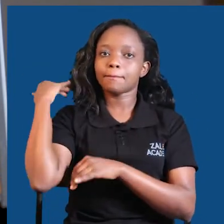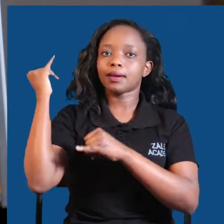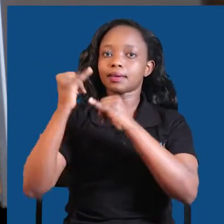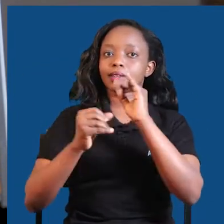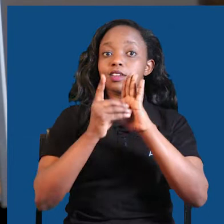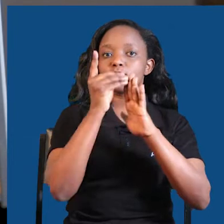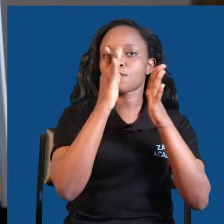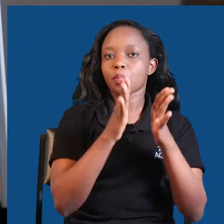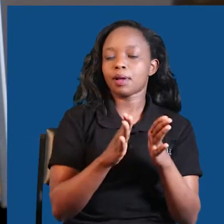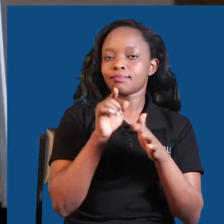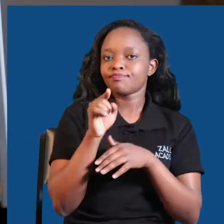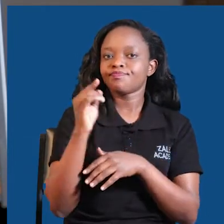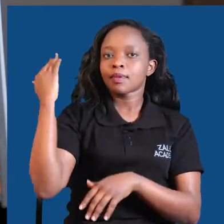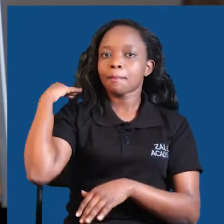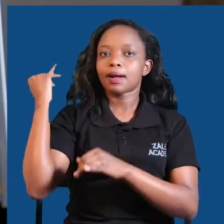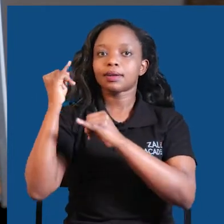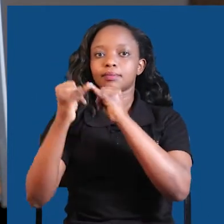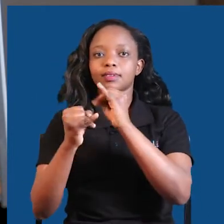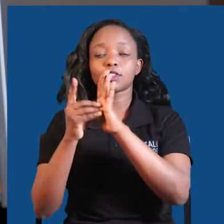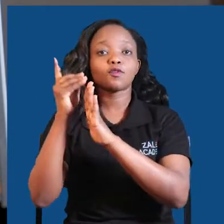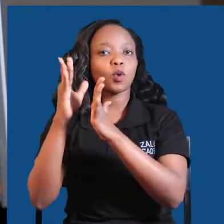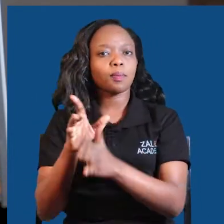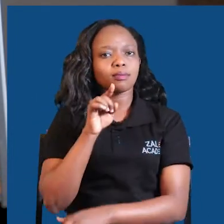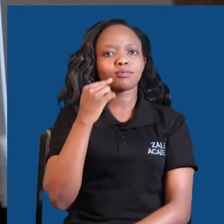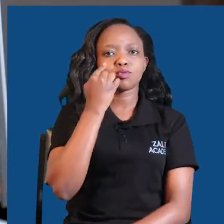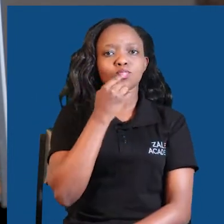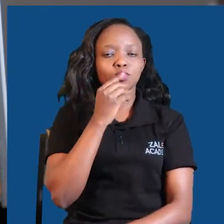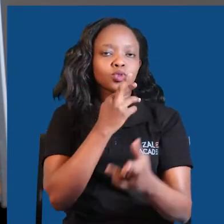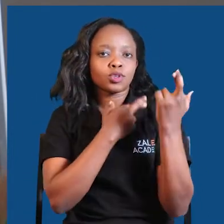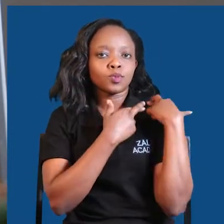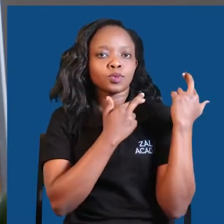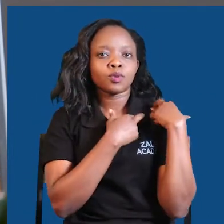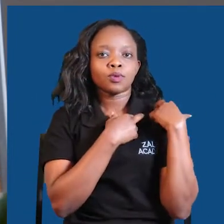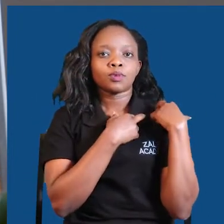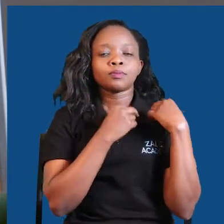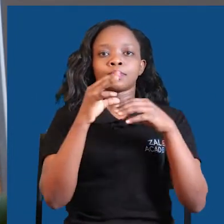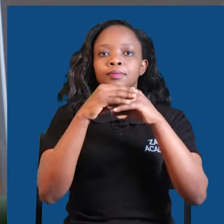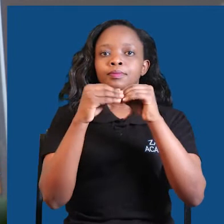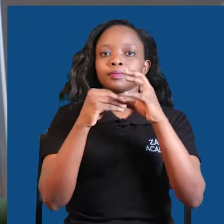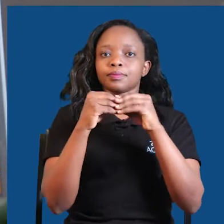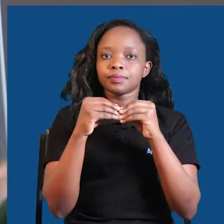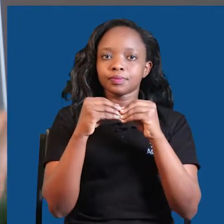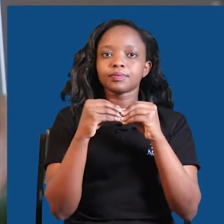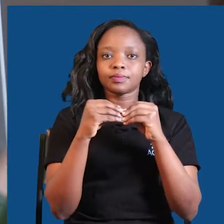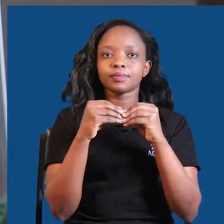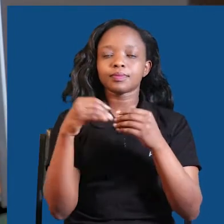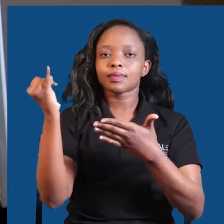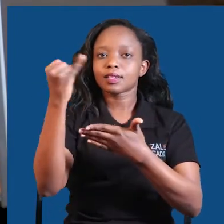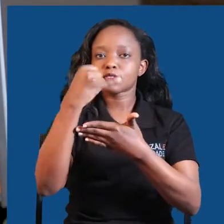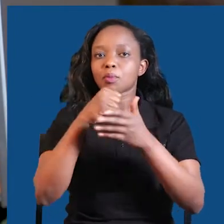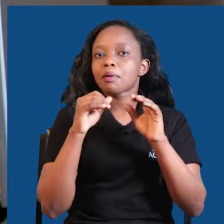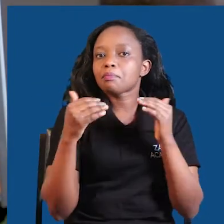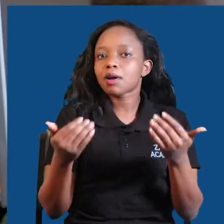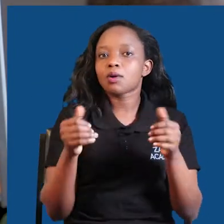to the backend developers. So these backend developers, they're the ones who usually form, or as they are called,